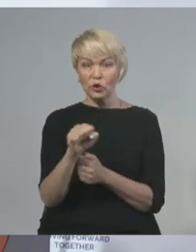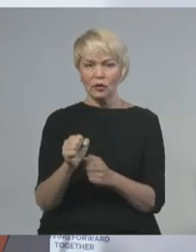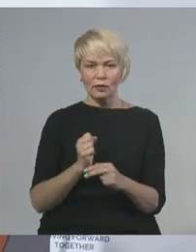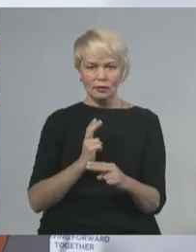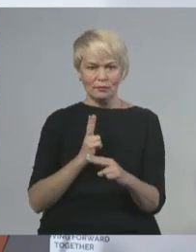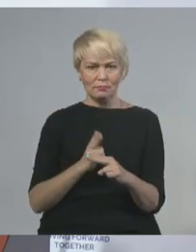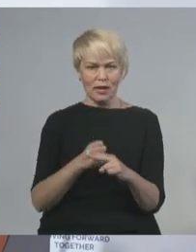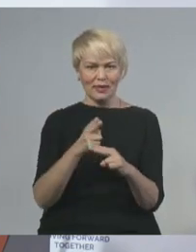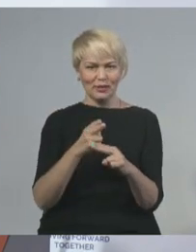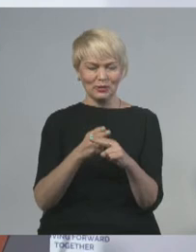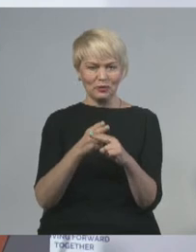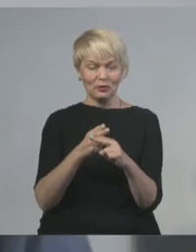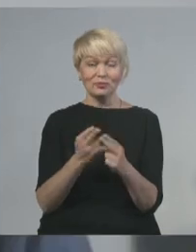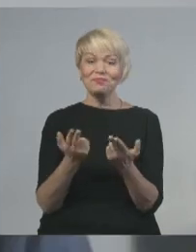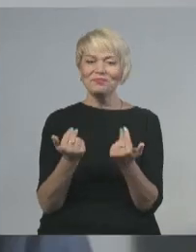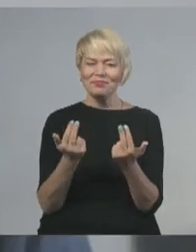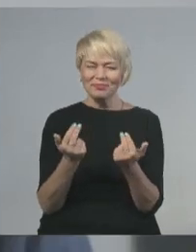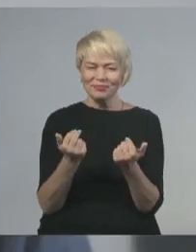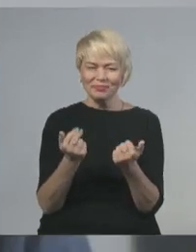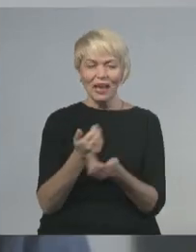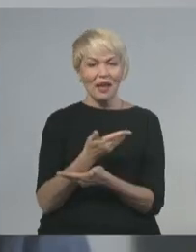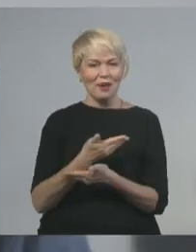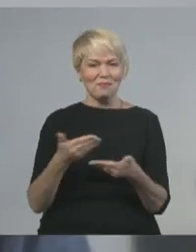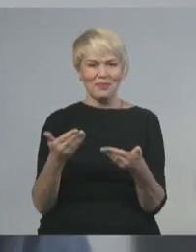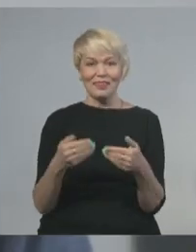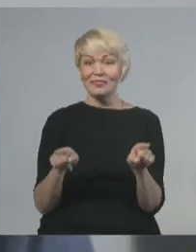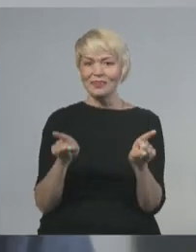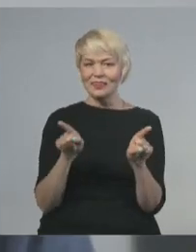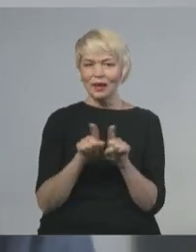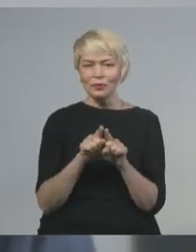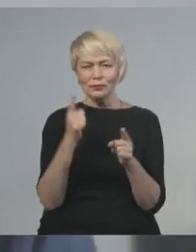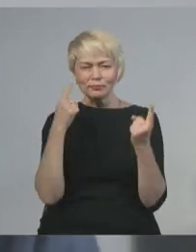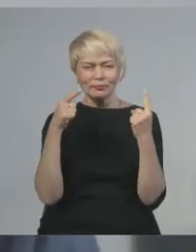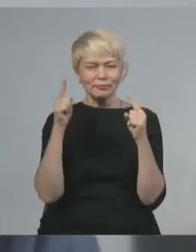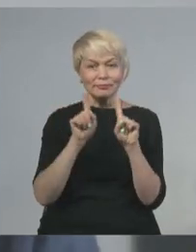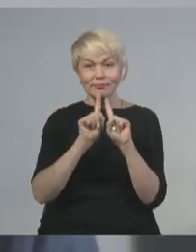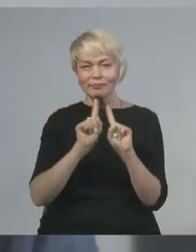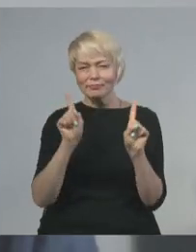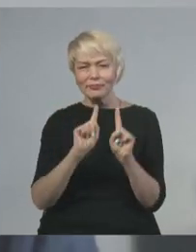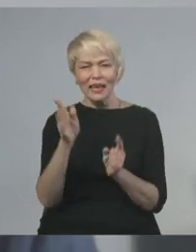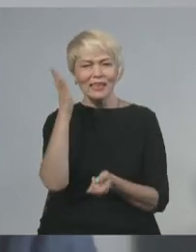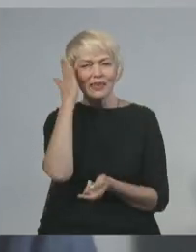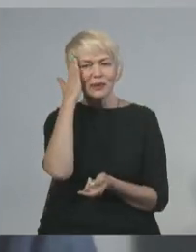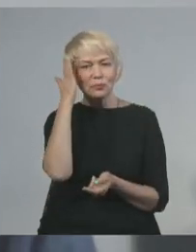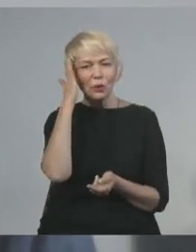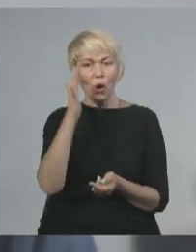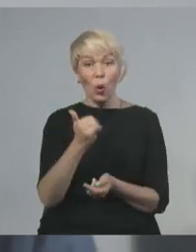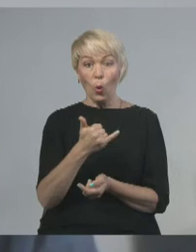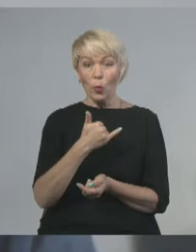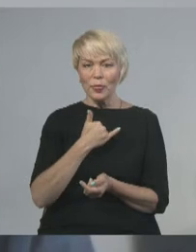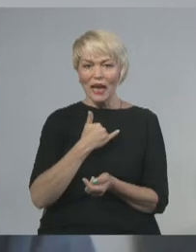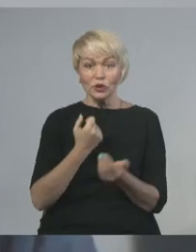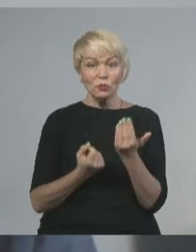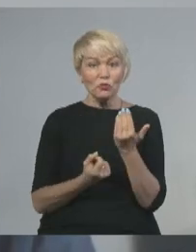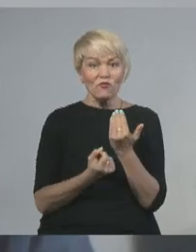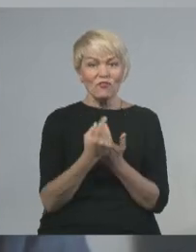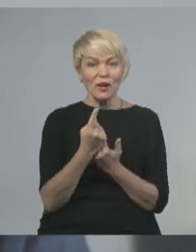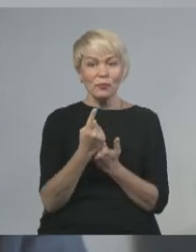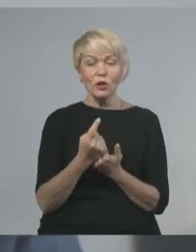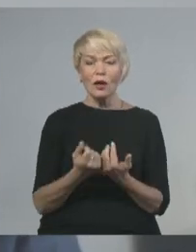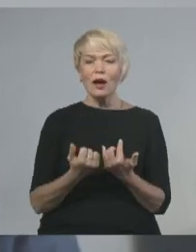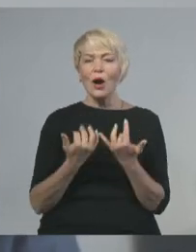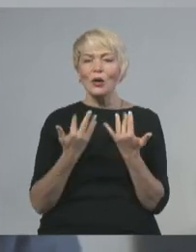sure um uh again uh in our case uh being a monthly magazine and a very